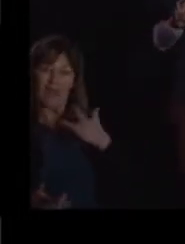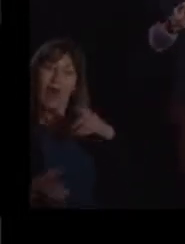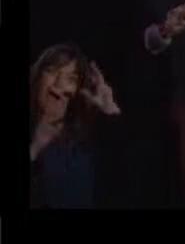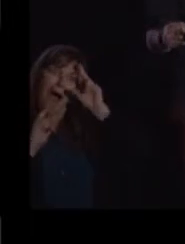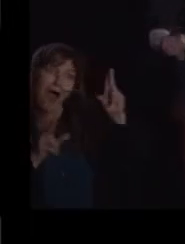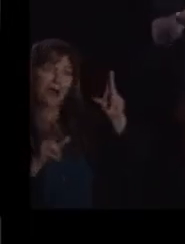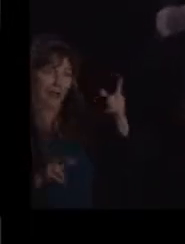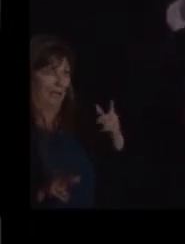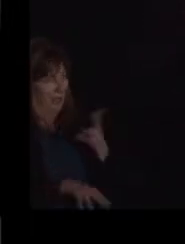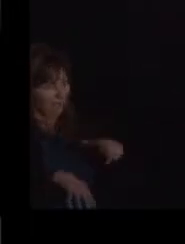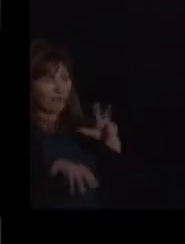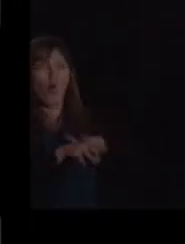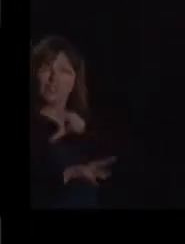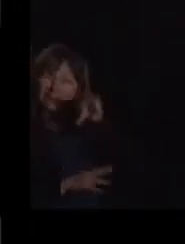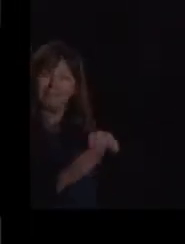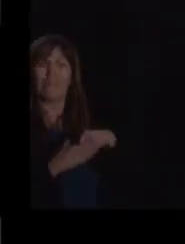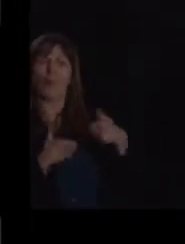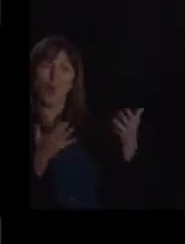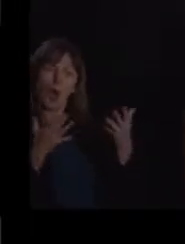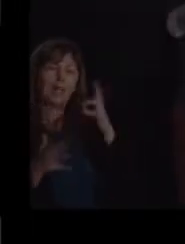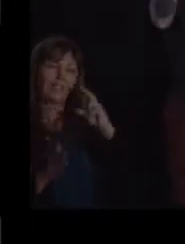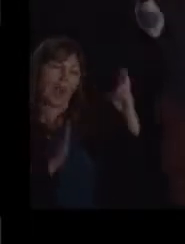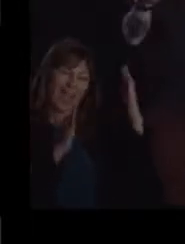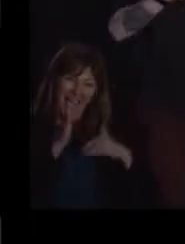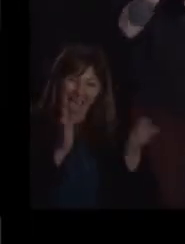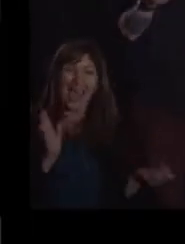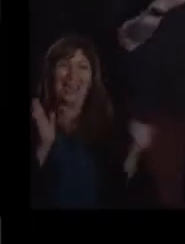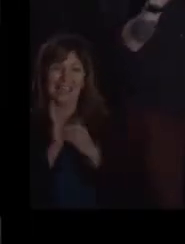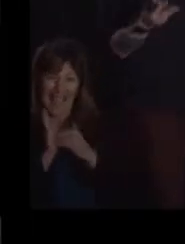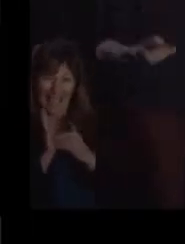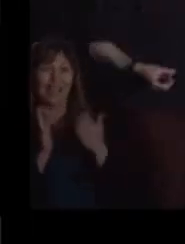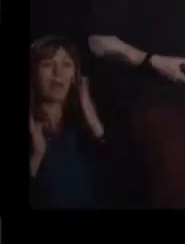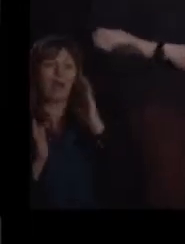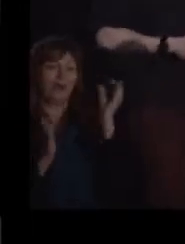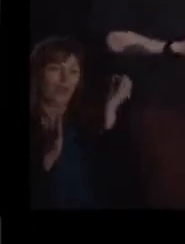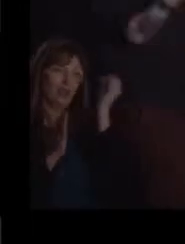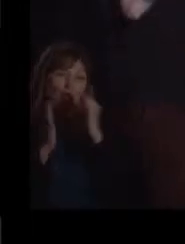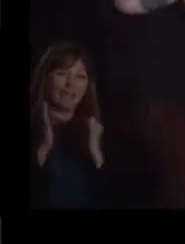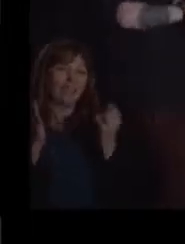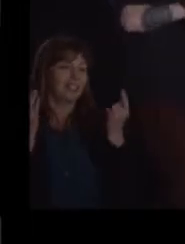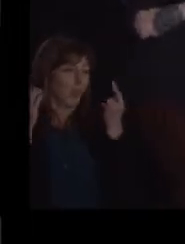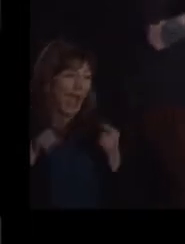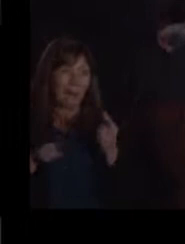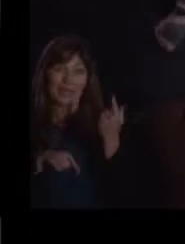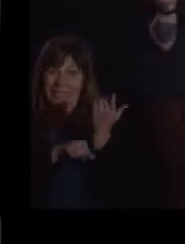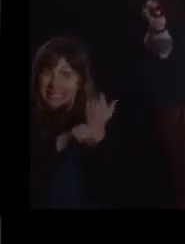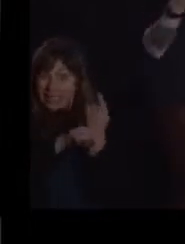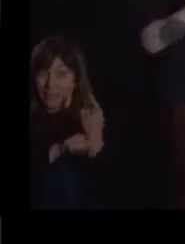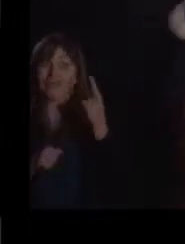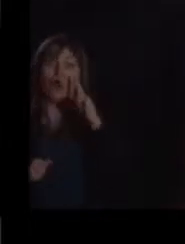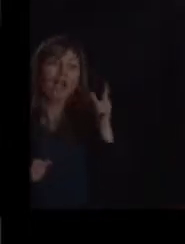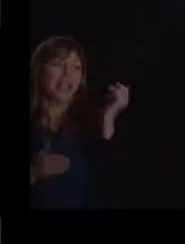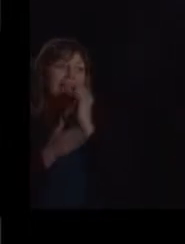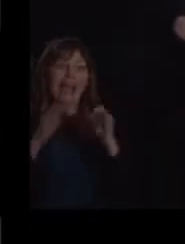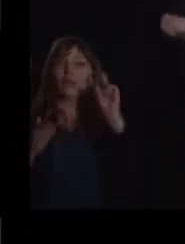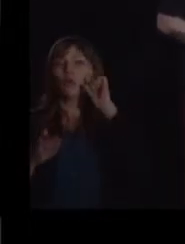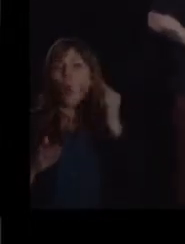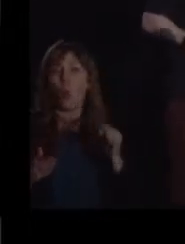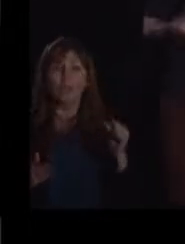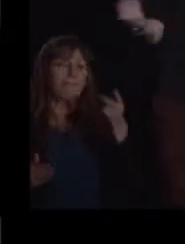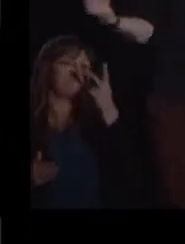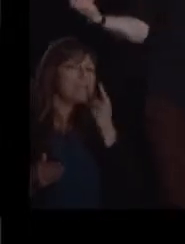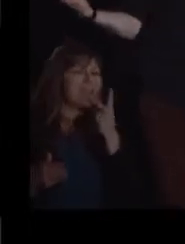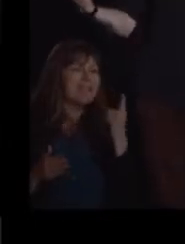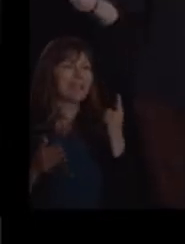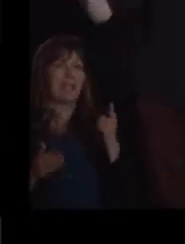yes, of course. So I covered this one in illustrated facts and graphics about that year, about the facts, and inversed it and made it gold and pink instead of pink and gold.